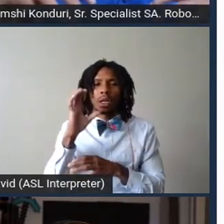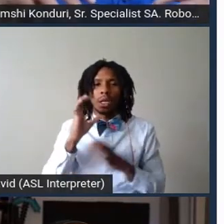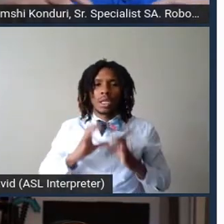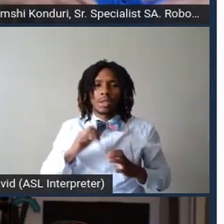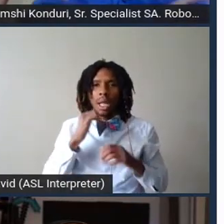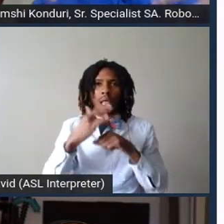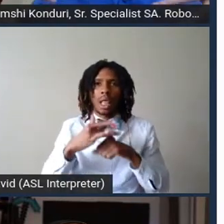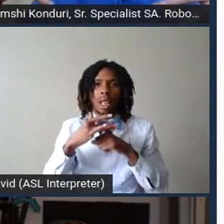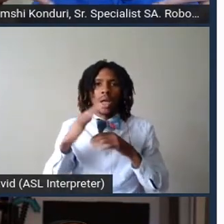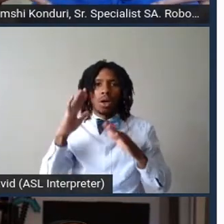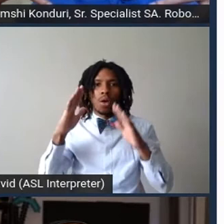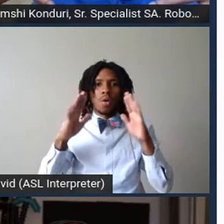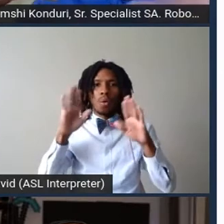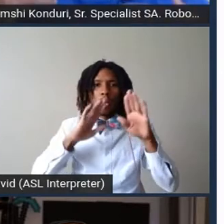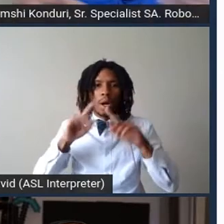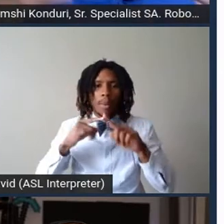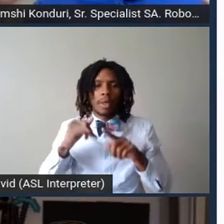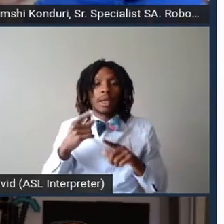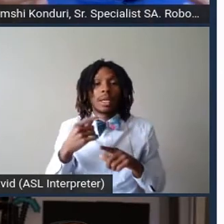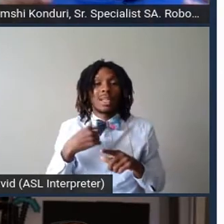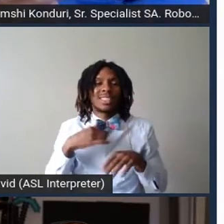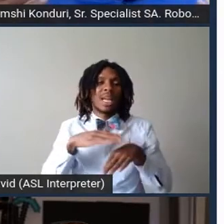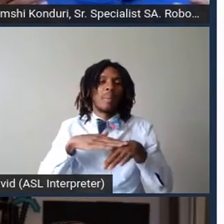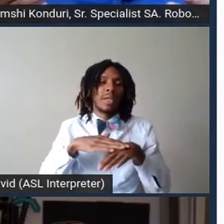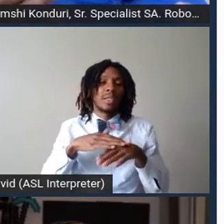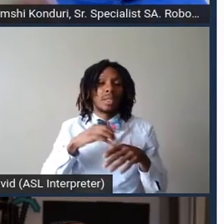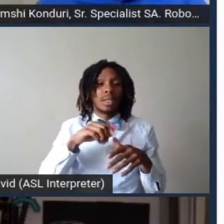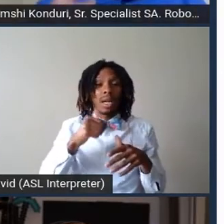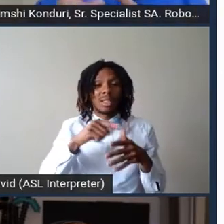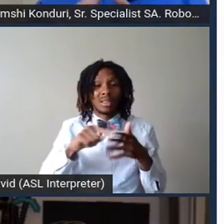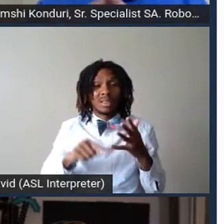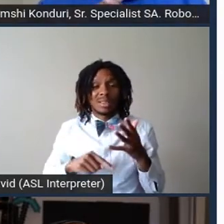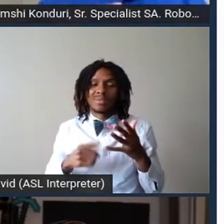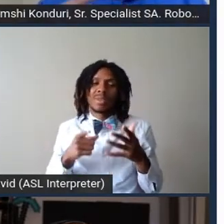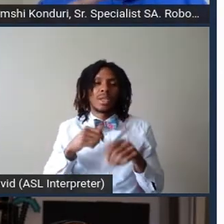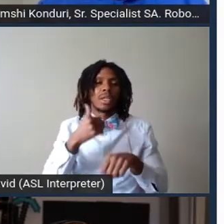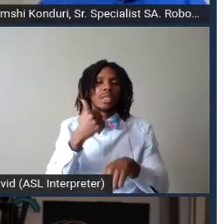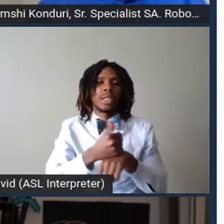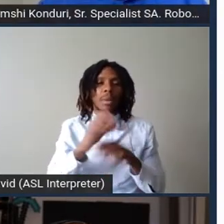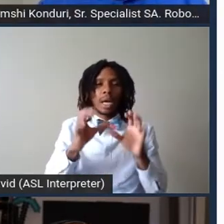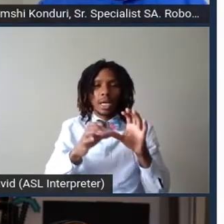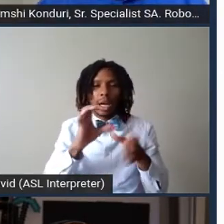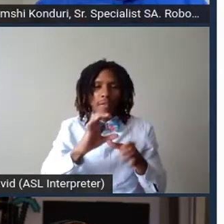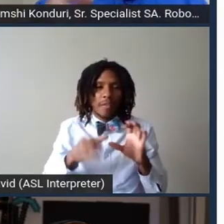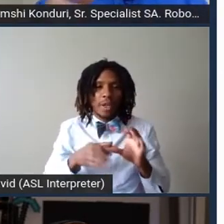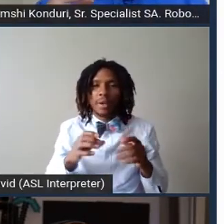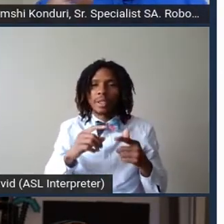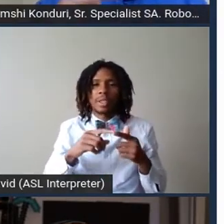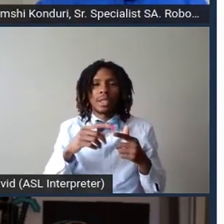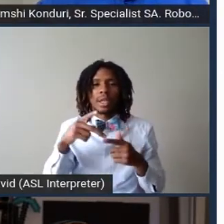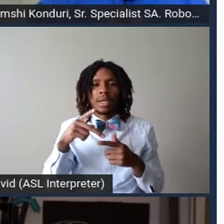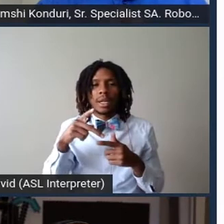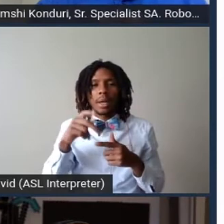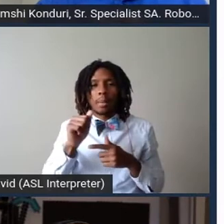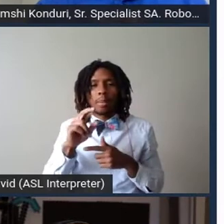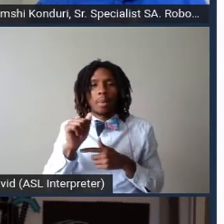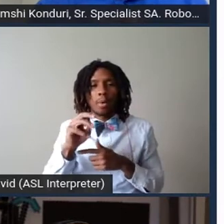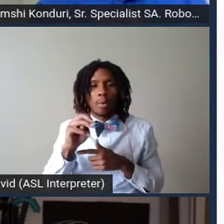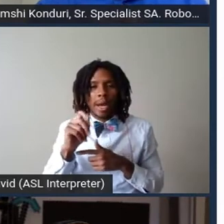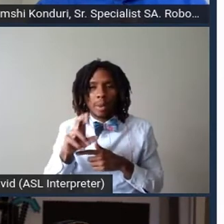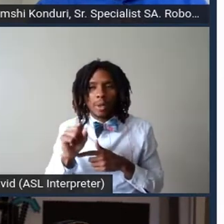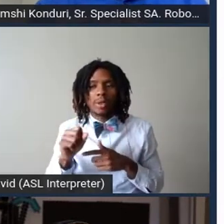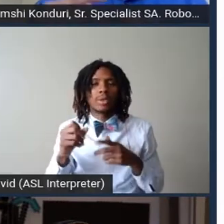base requirements. Once you do this, the rest is you setting up configuration, parameters, things that enable